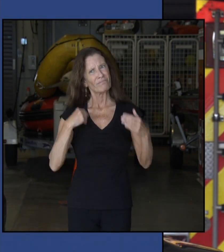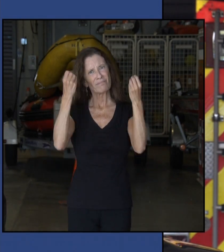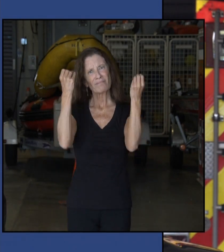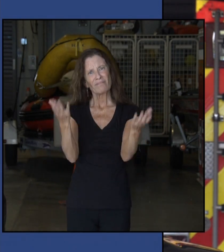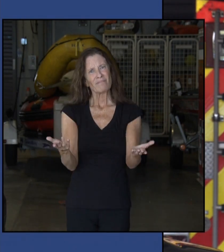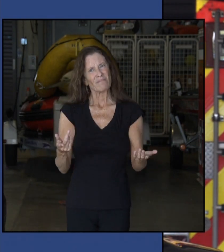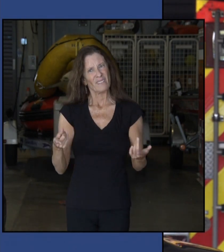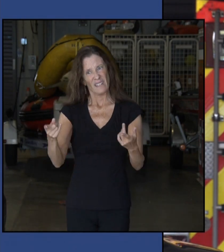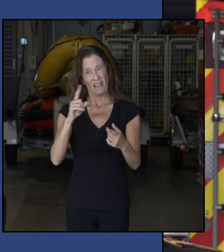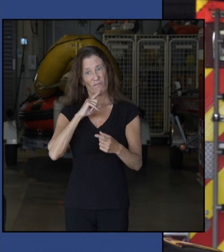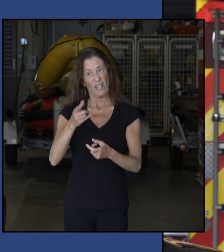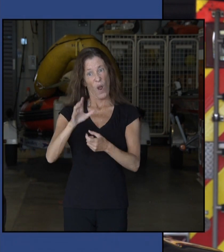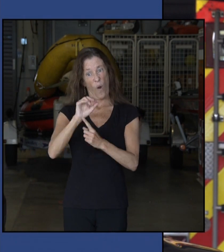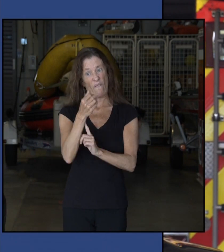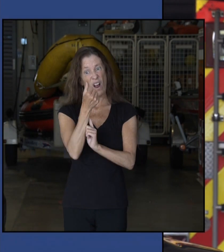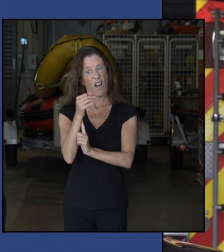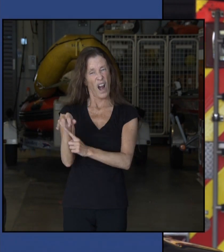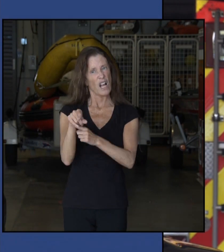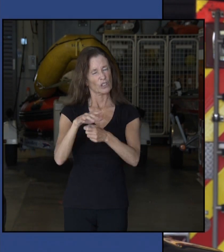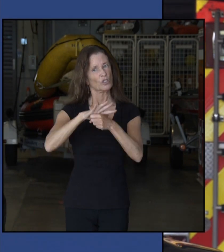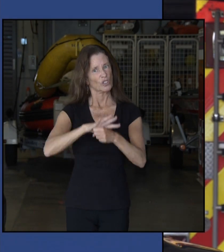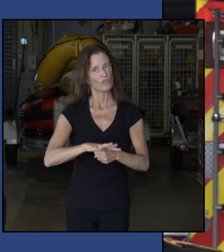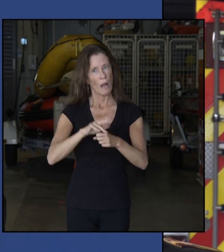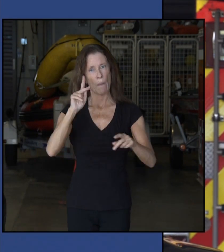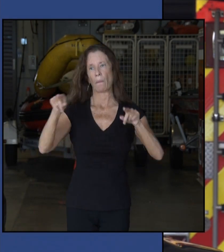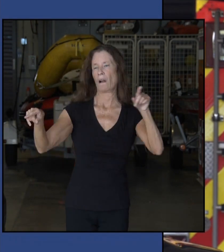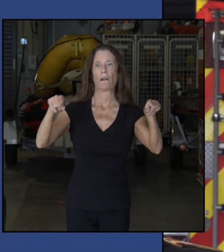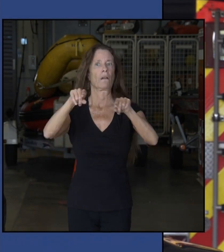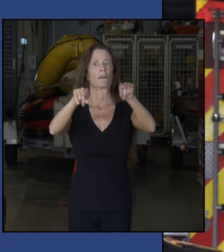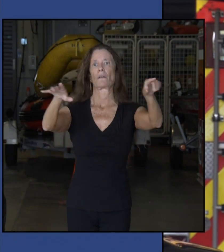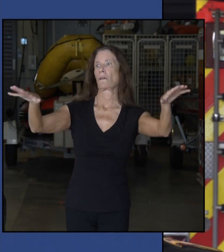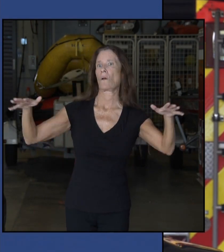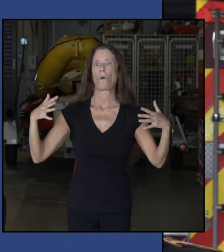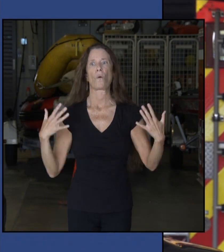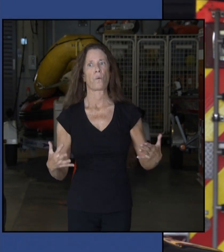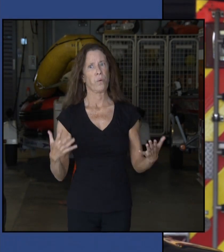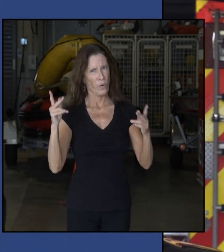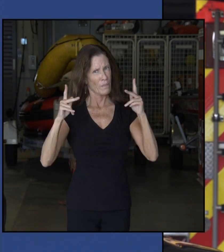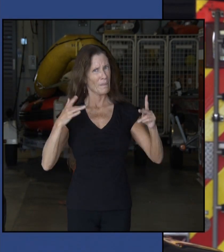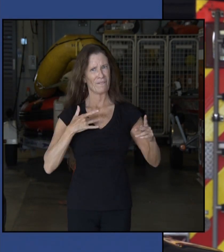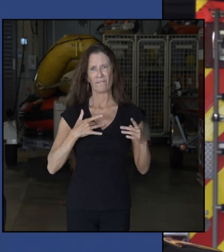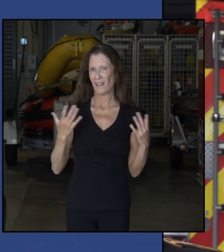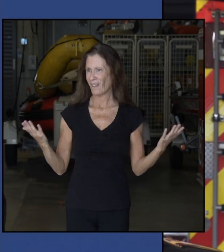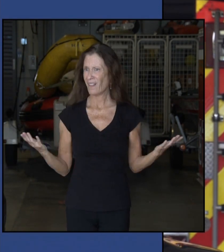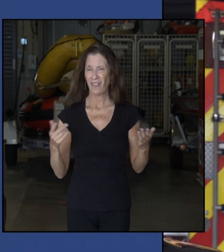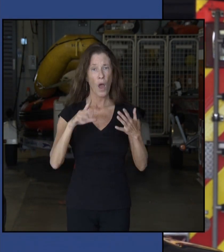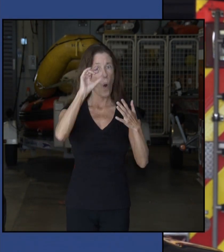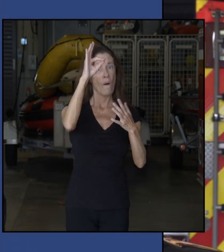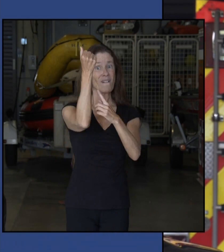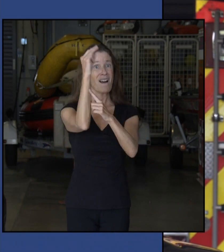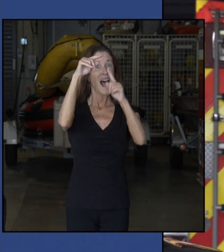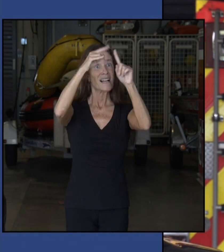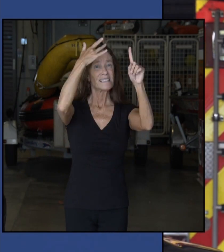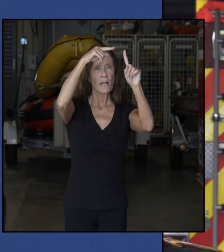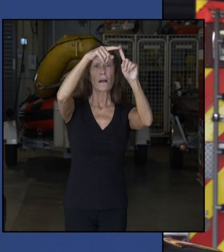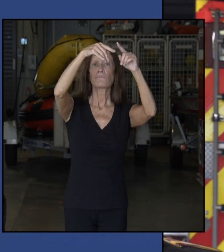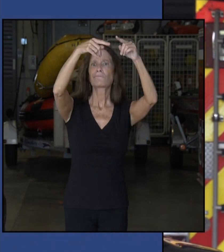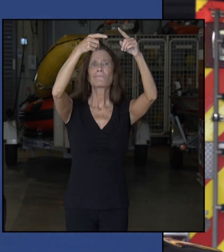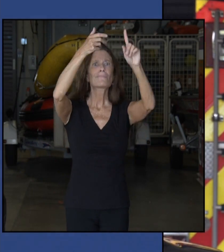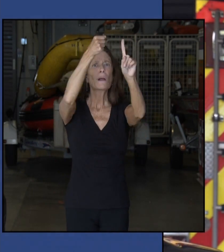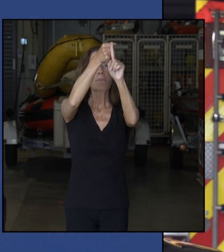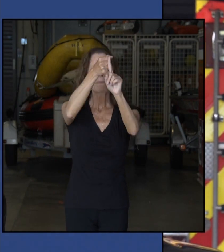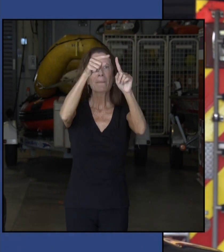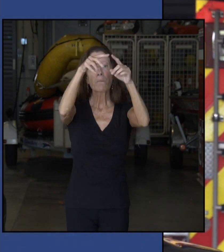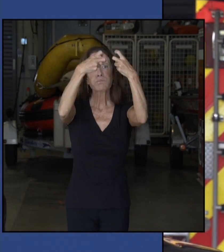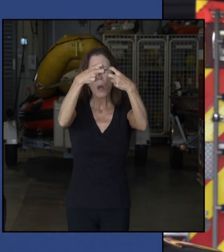see them. The COVID fallout that public safety professionals face every day. While this pandemic and the sacrifices required to